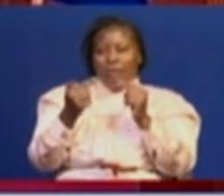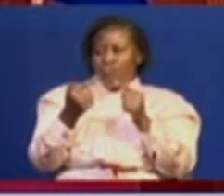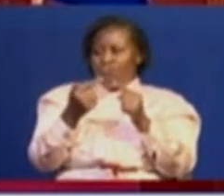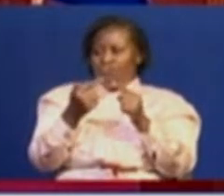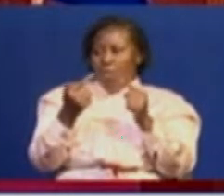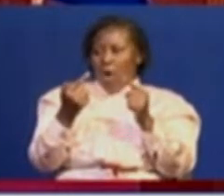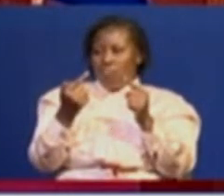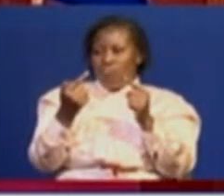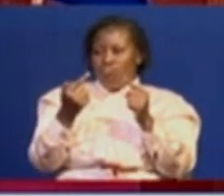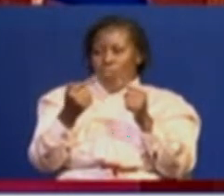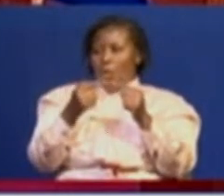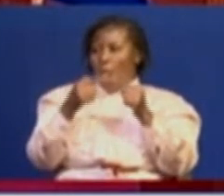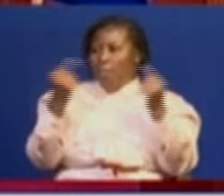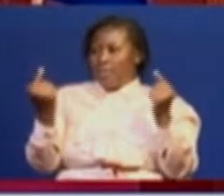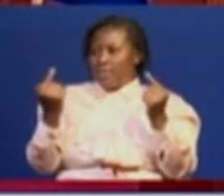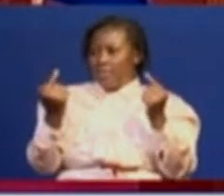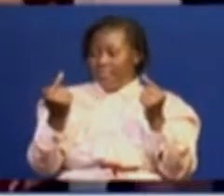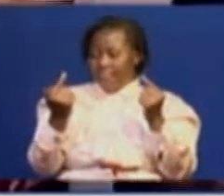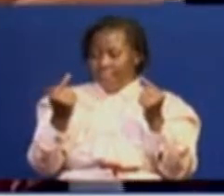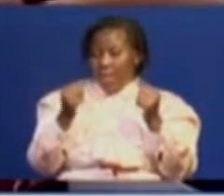same. Thank you,